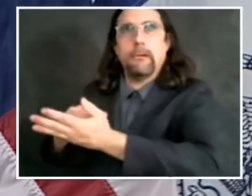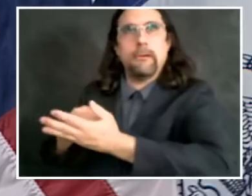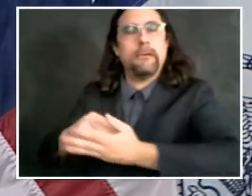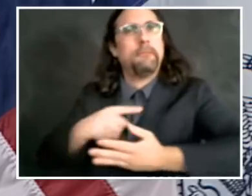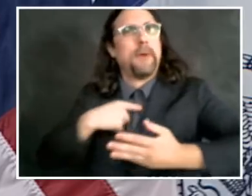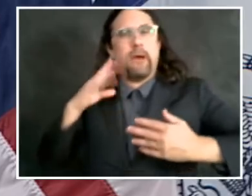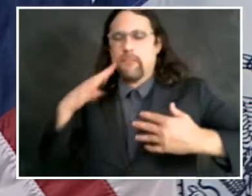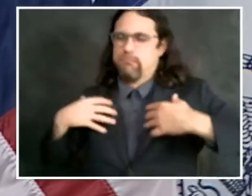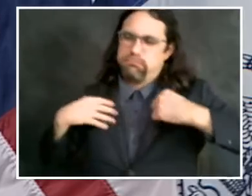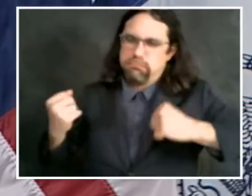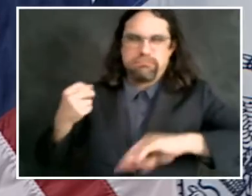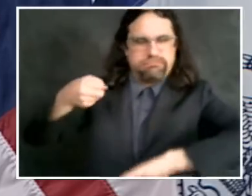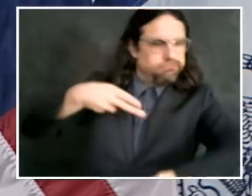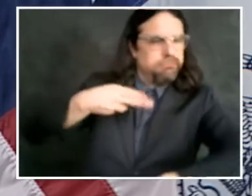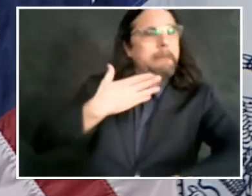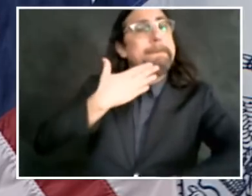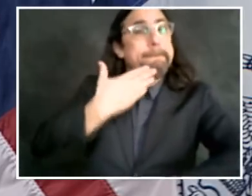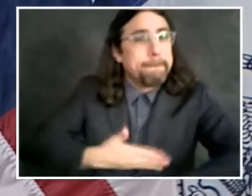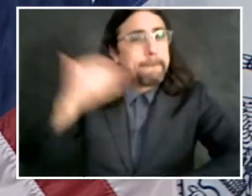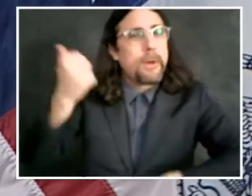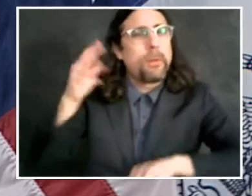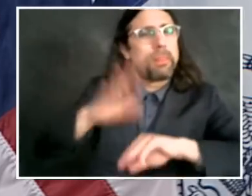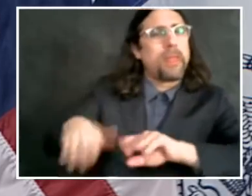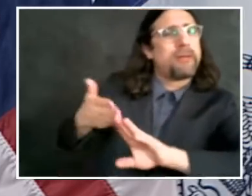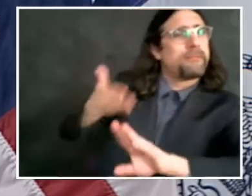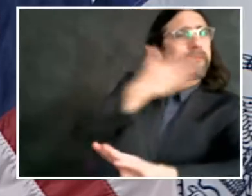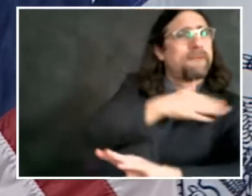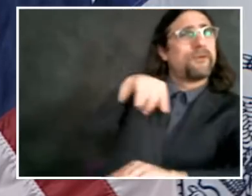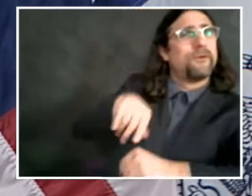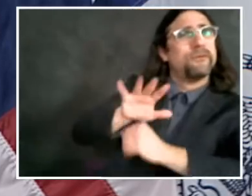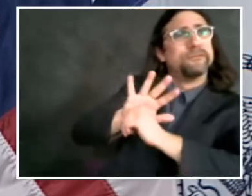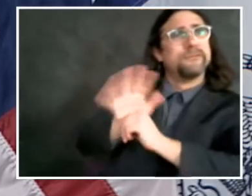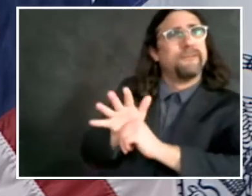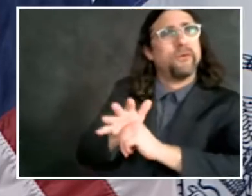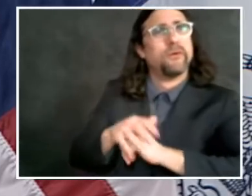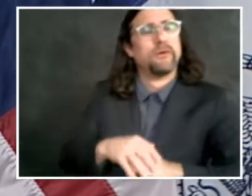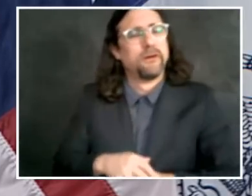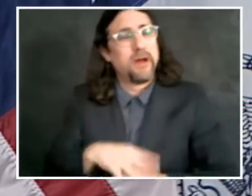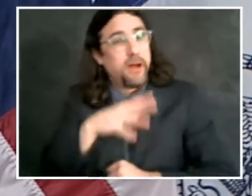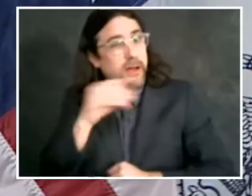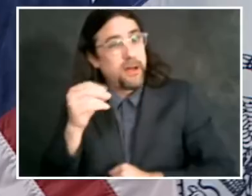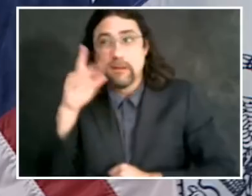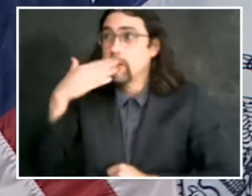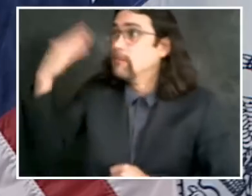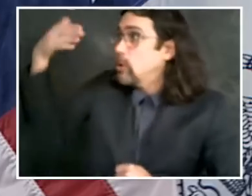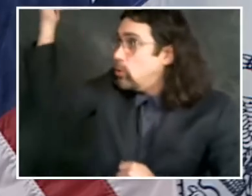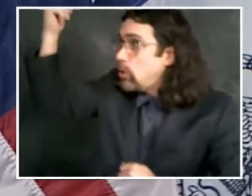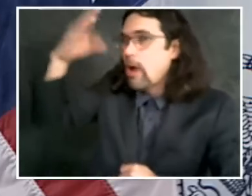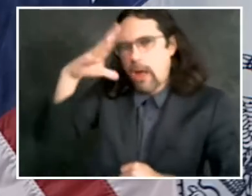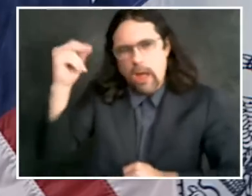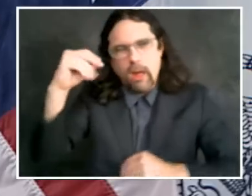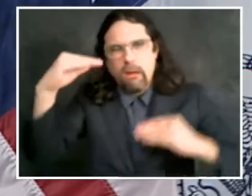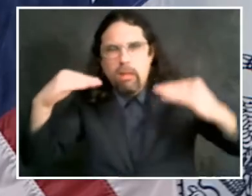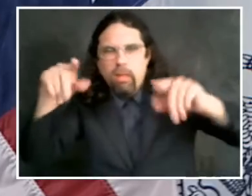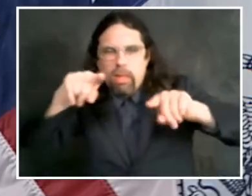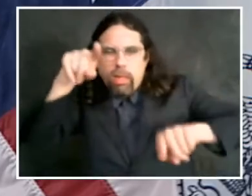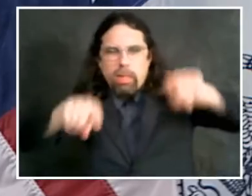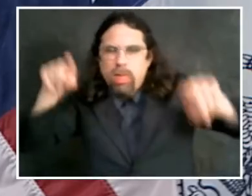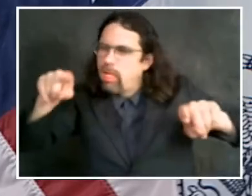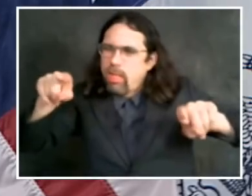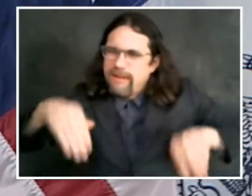and better. I have absolute faith in the people of this city.